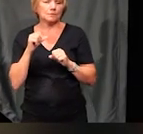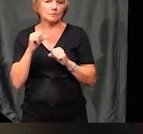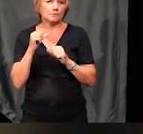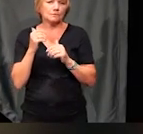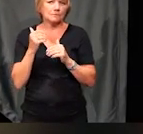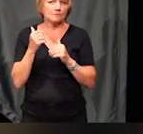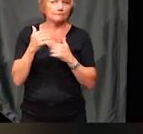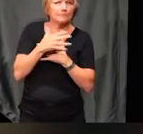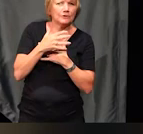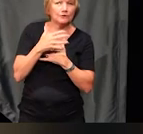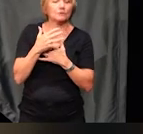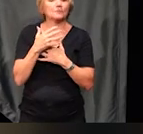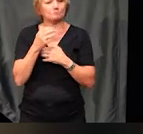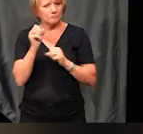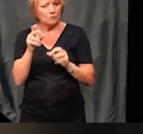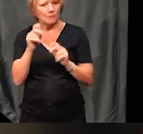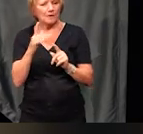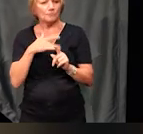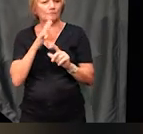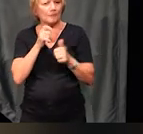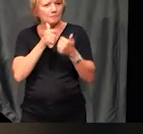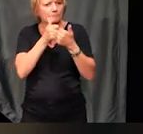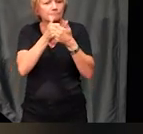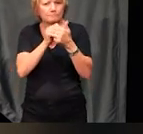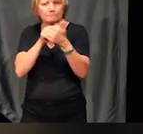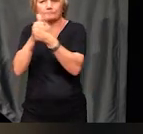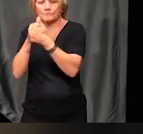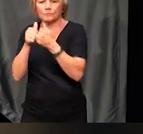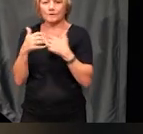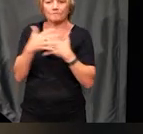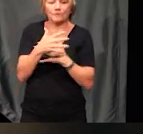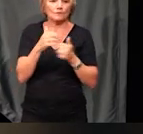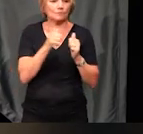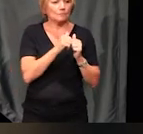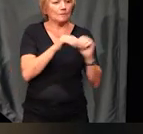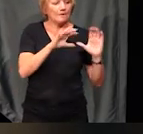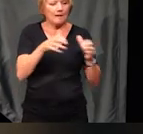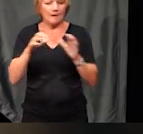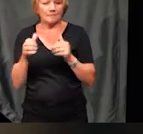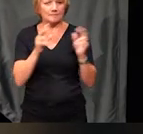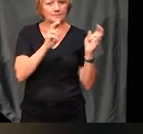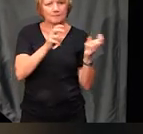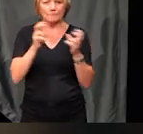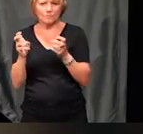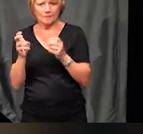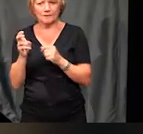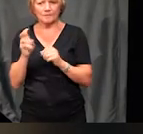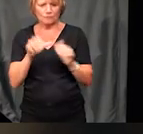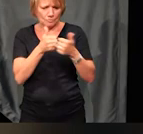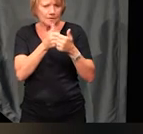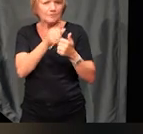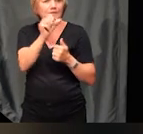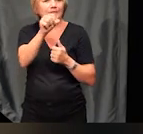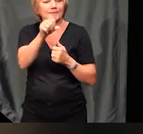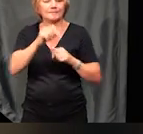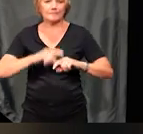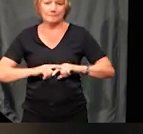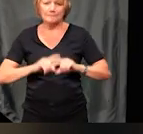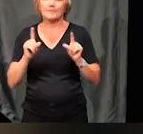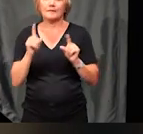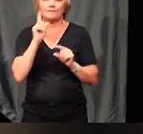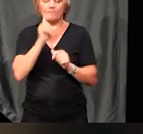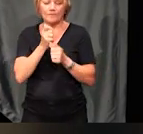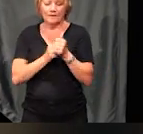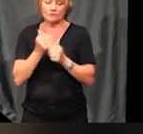the fears in face of struggles within classes and subject. They are challenging indeed. However,